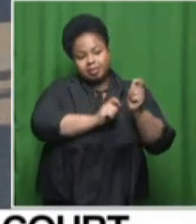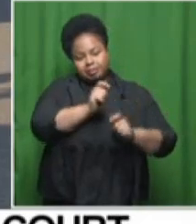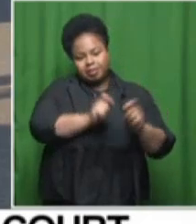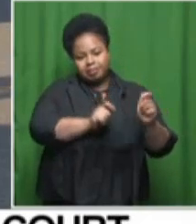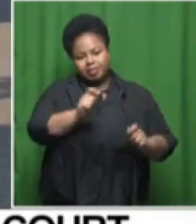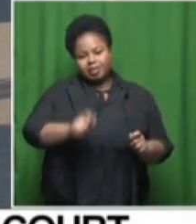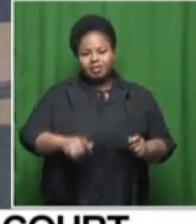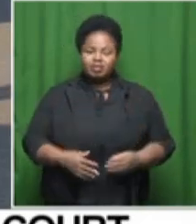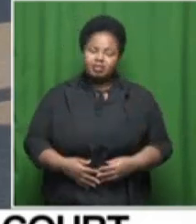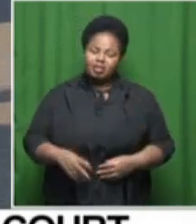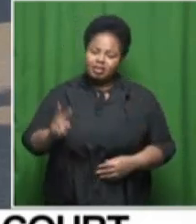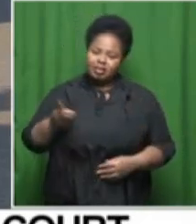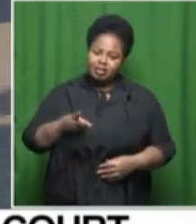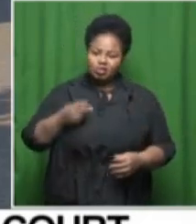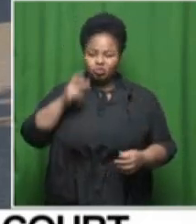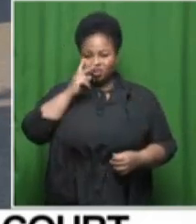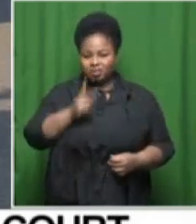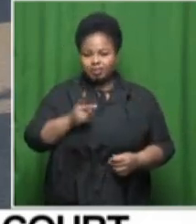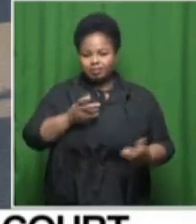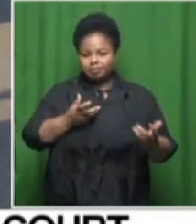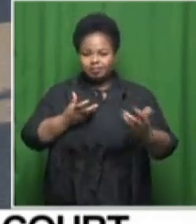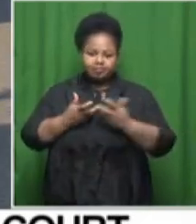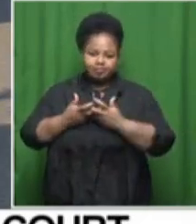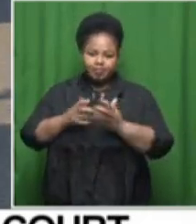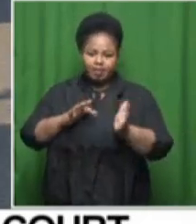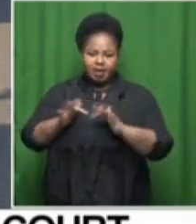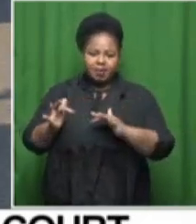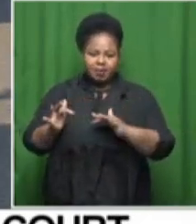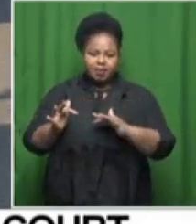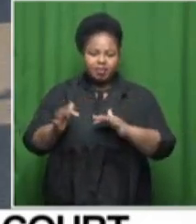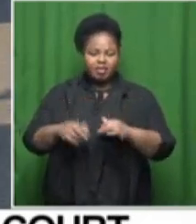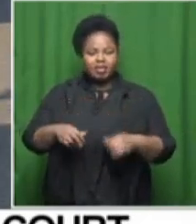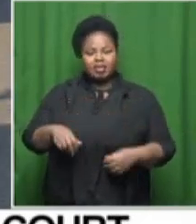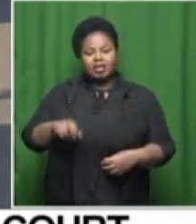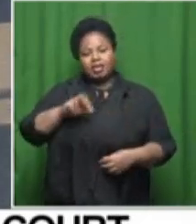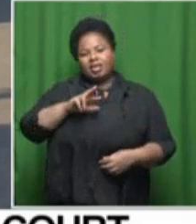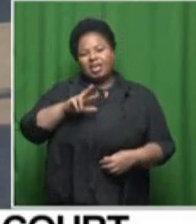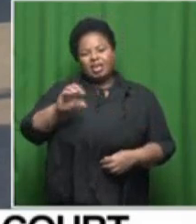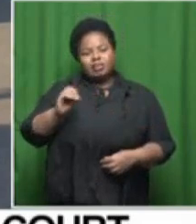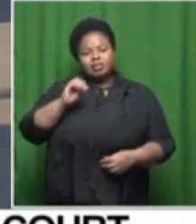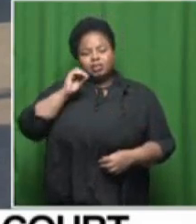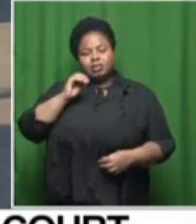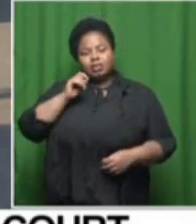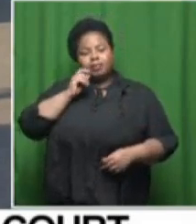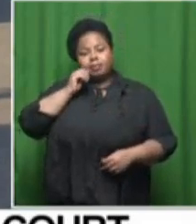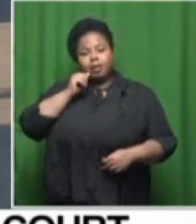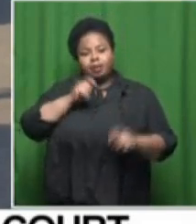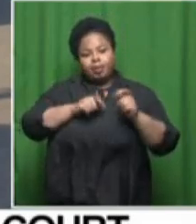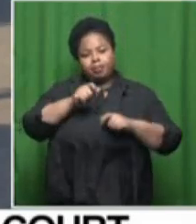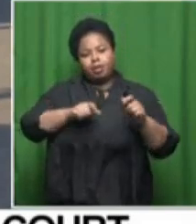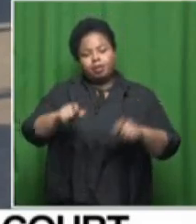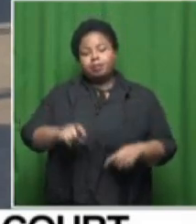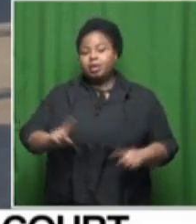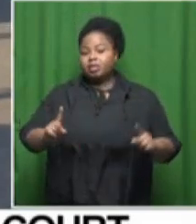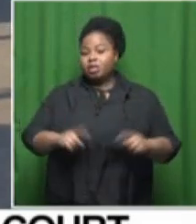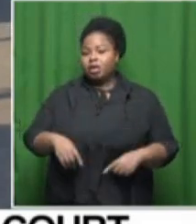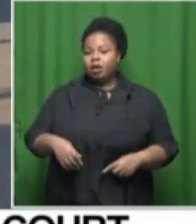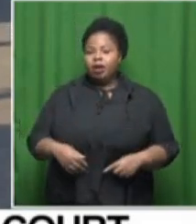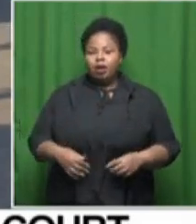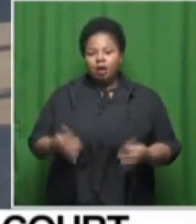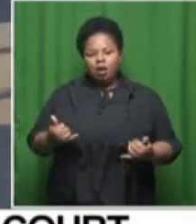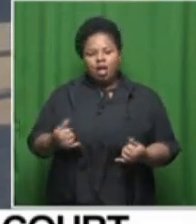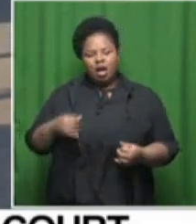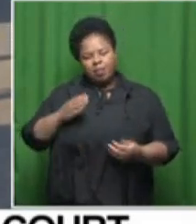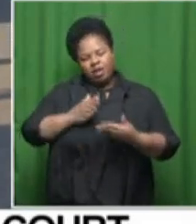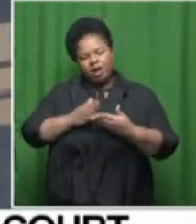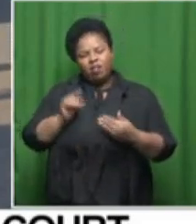kits, and then link the 80 plus men, at least some of them, to this specific